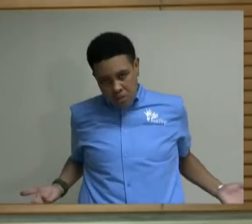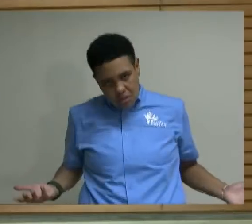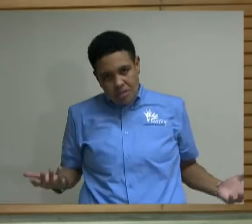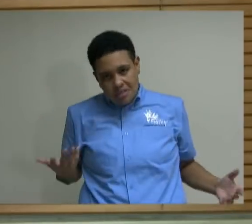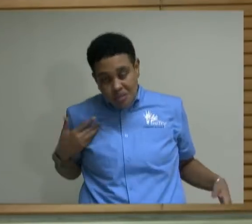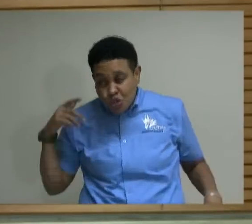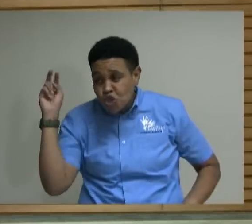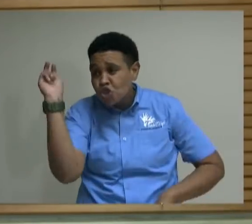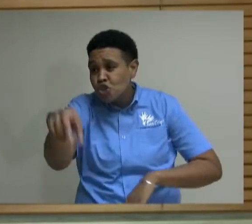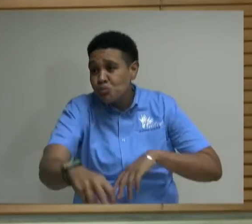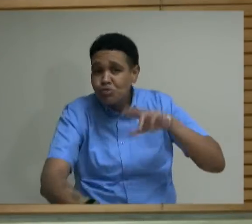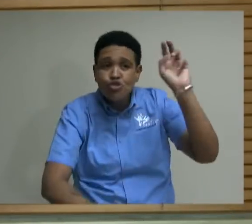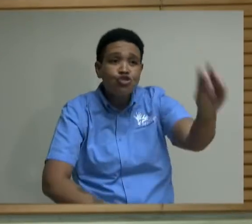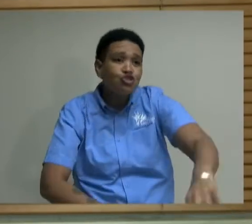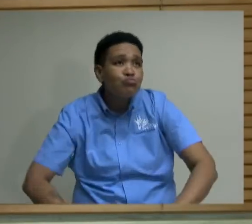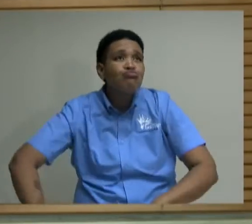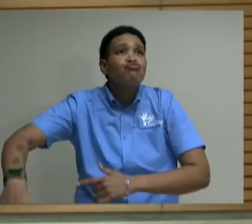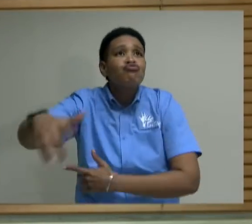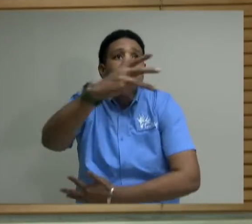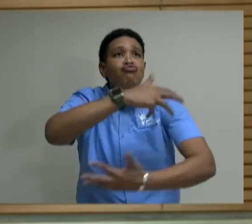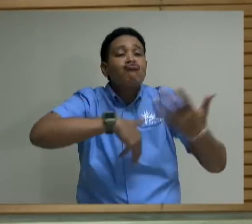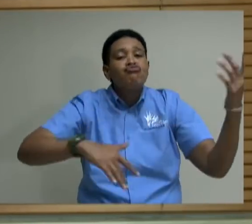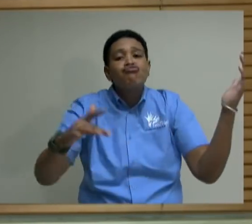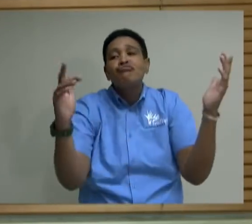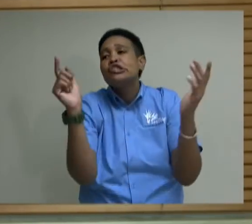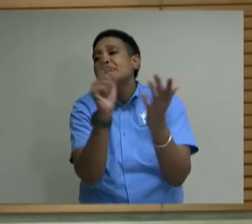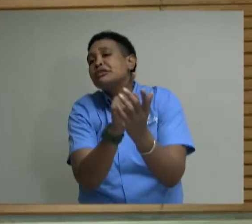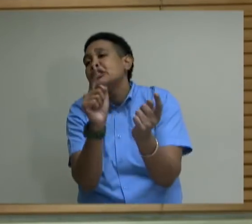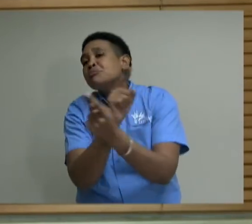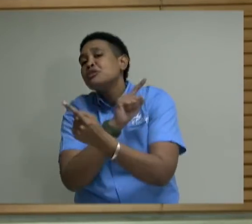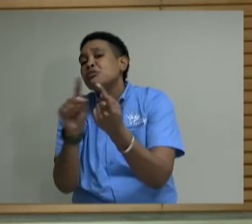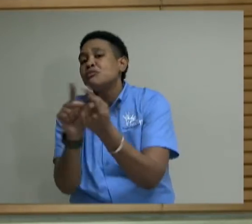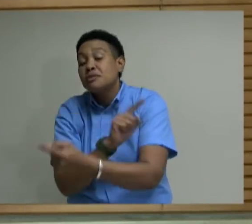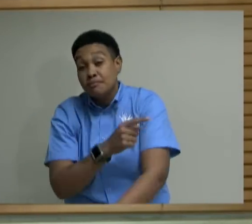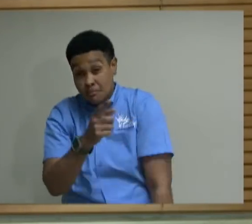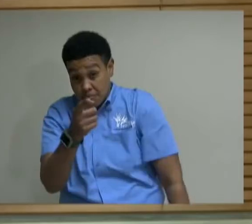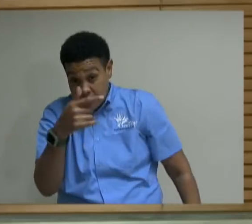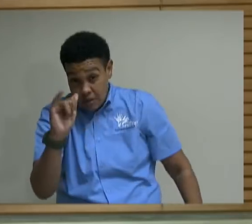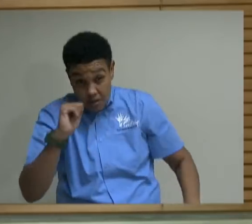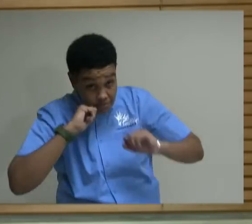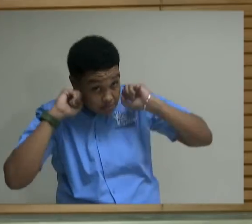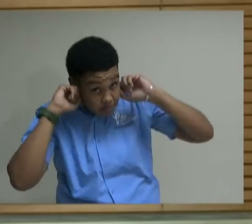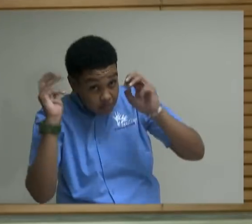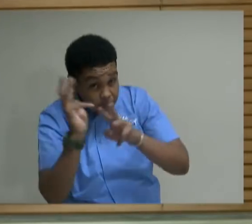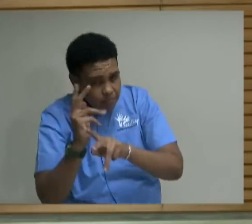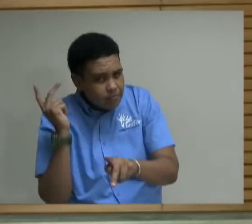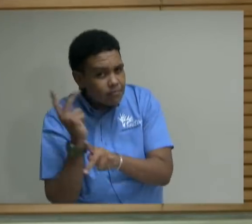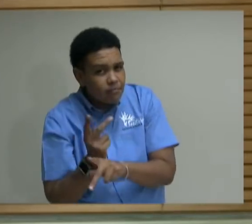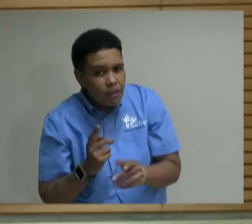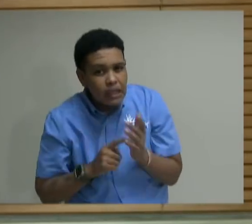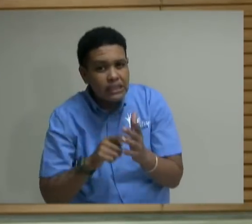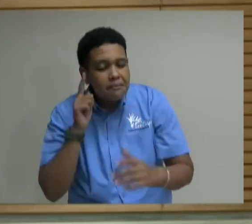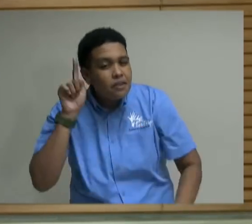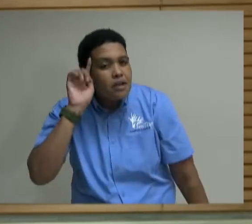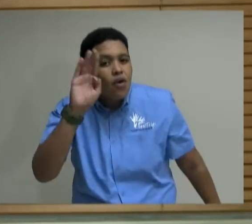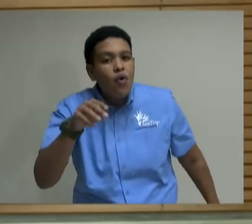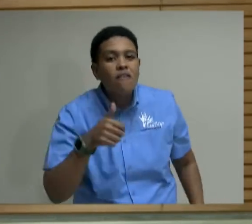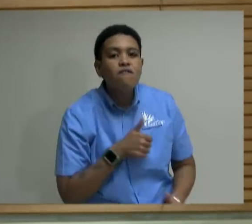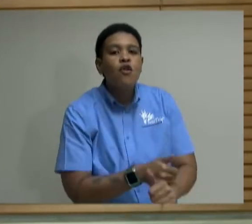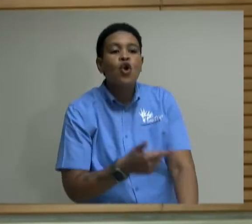we interact. So please continue to wear your mask, continue to be an example for all others to follow. So at this point, I want to